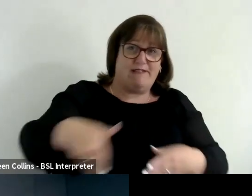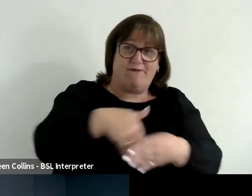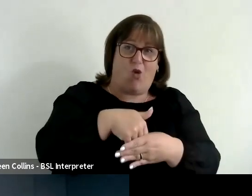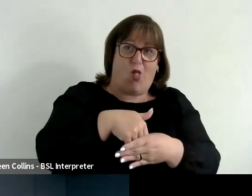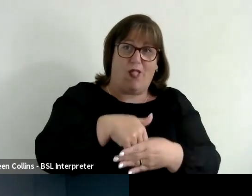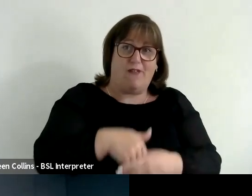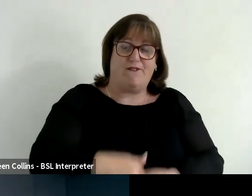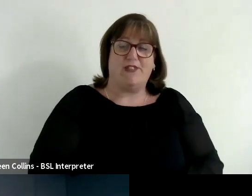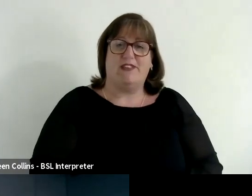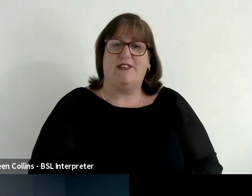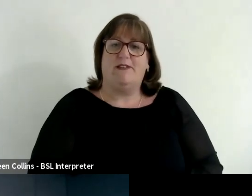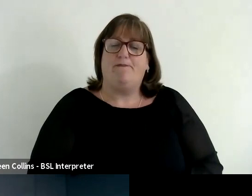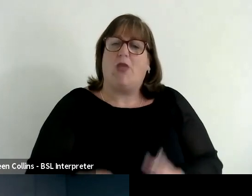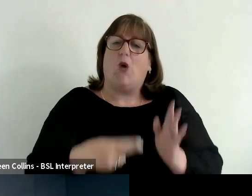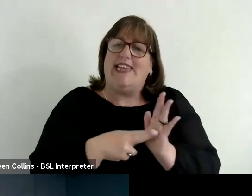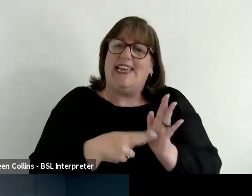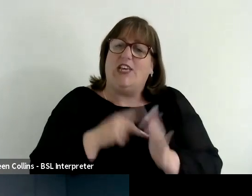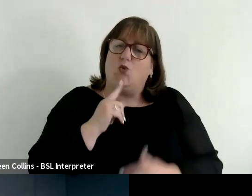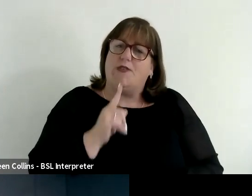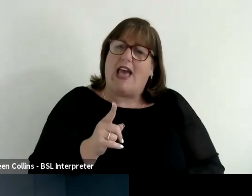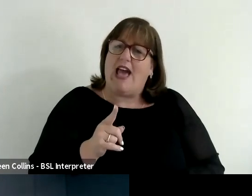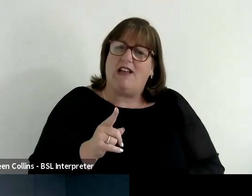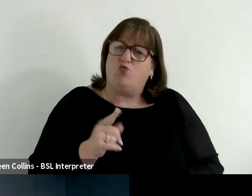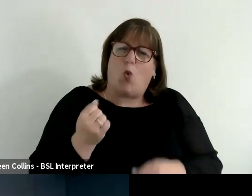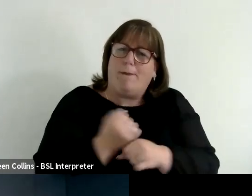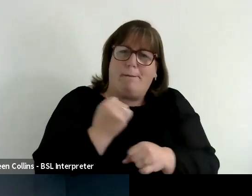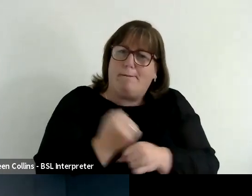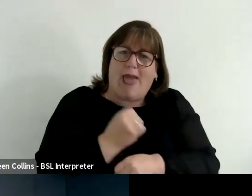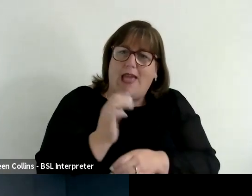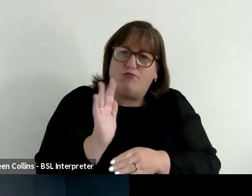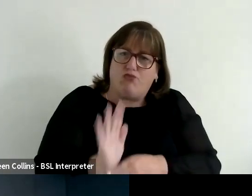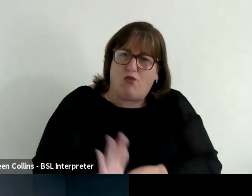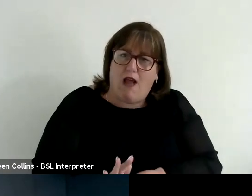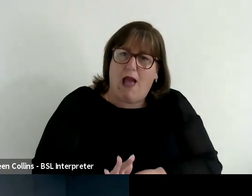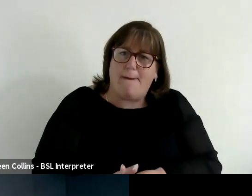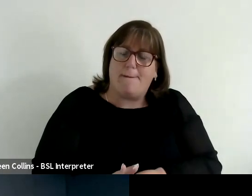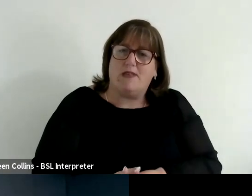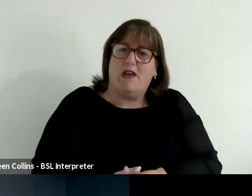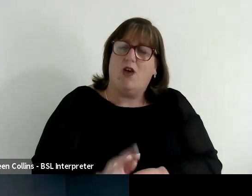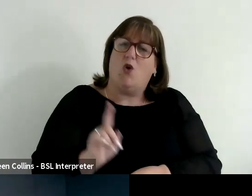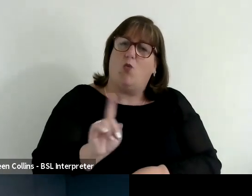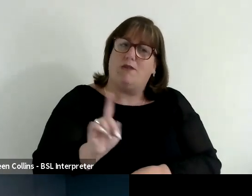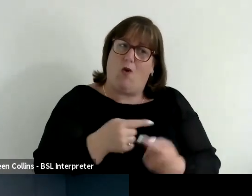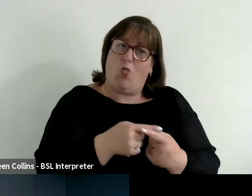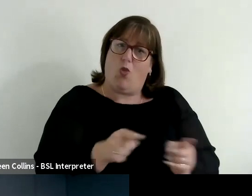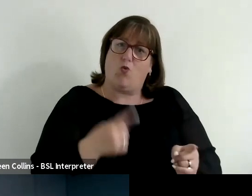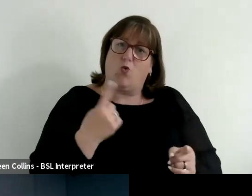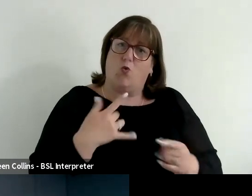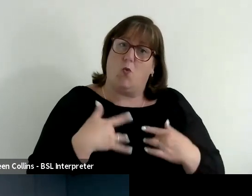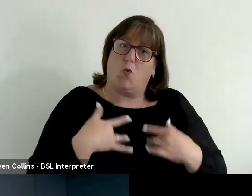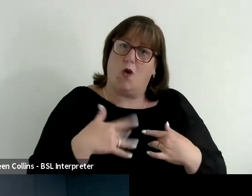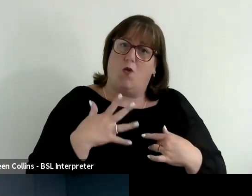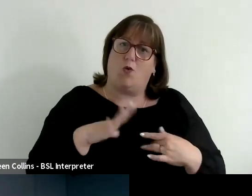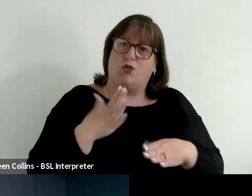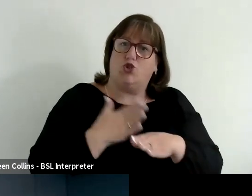you're a broadcaster. So, you know, some people might be watching this and thinking, oh, I'd like a job as a camera person or as a program